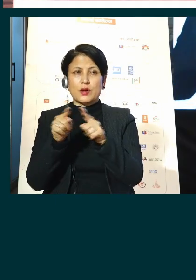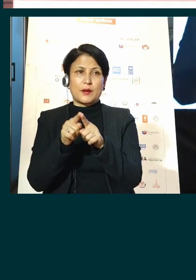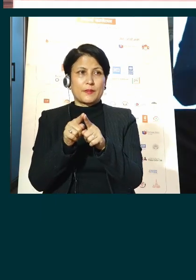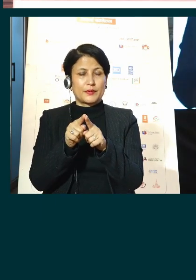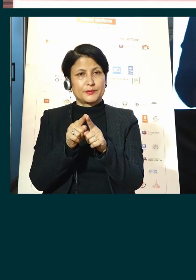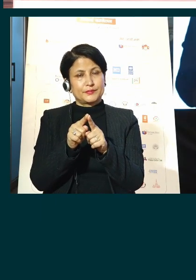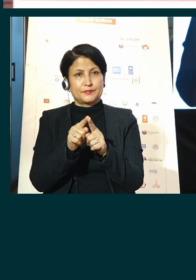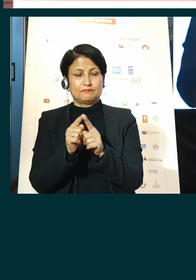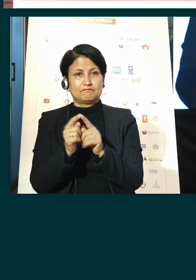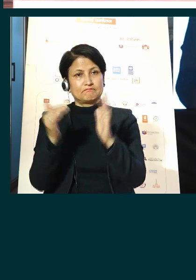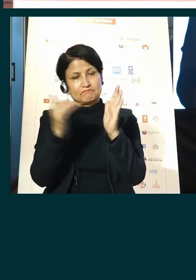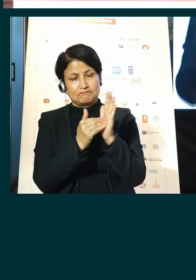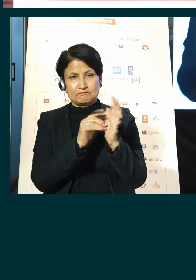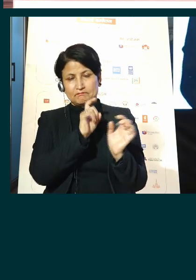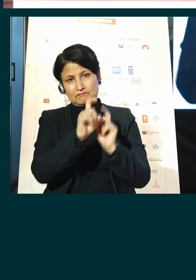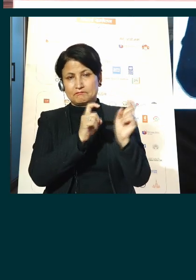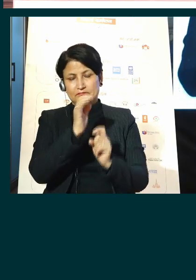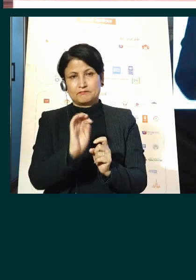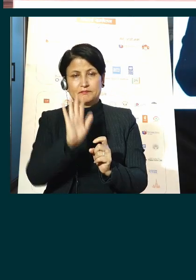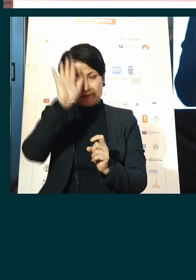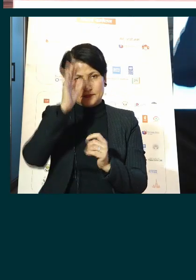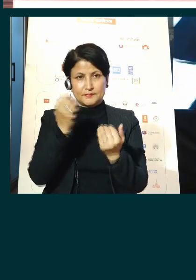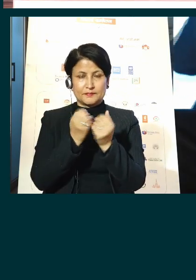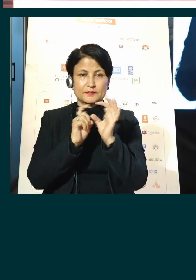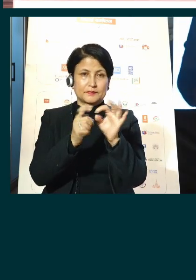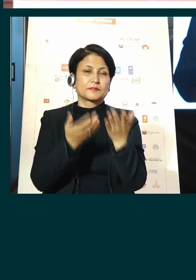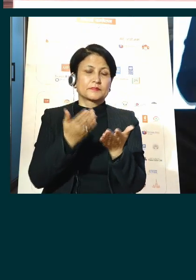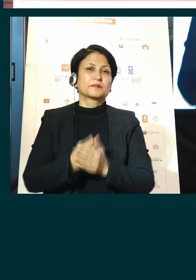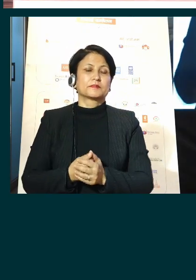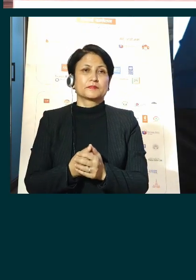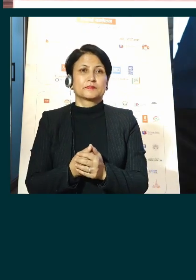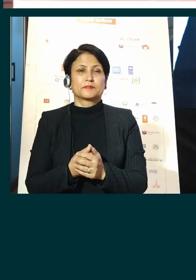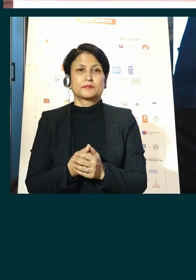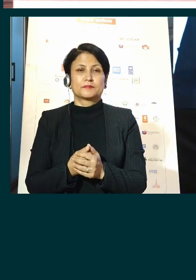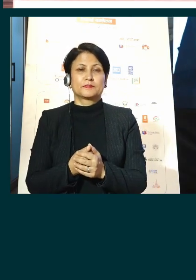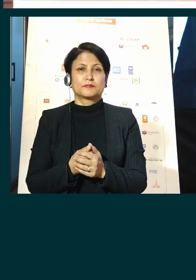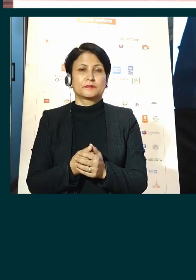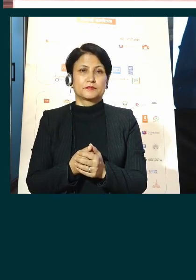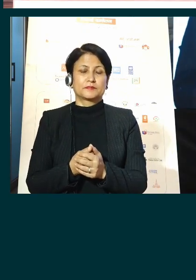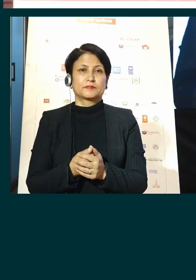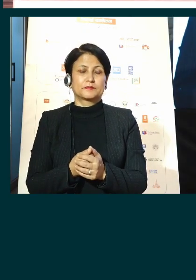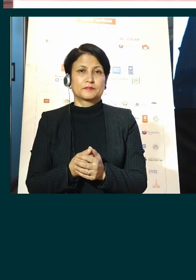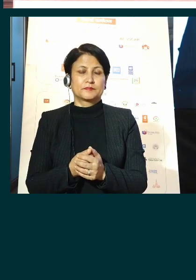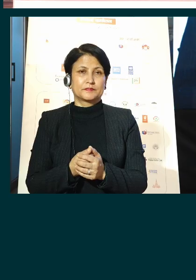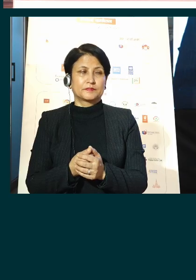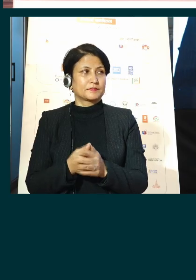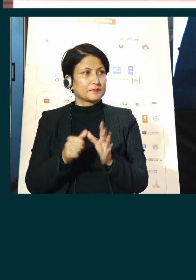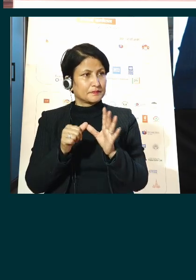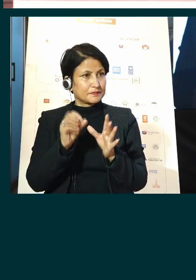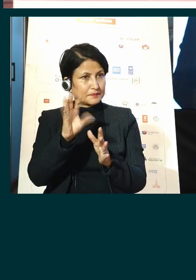please raise your hand and we will have it answered through the speakers. Anyone from the